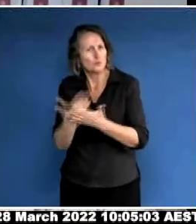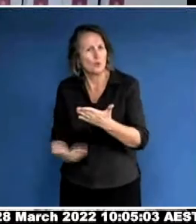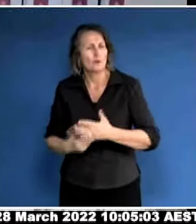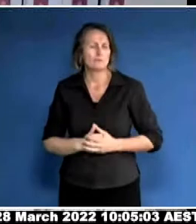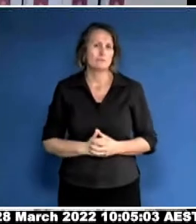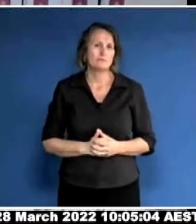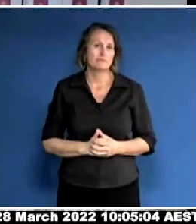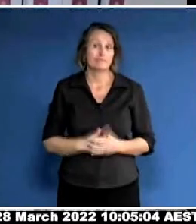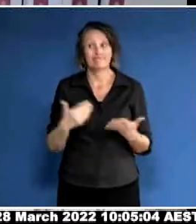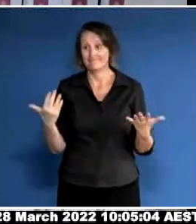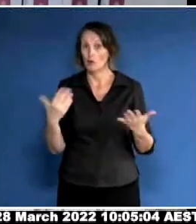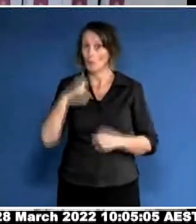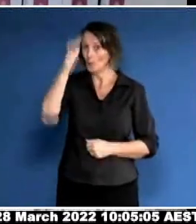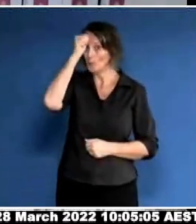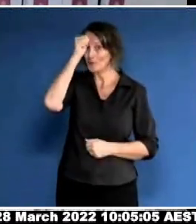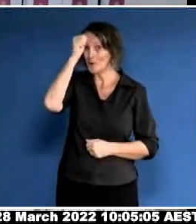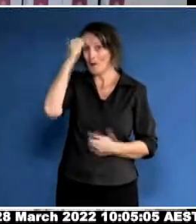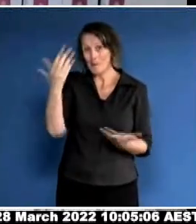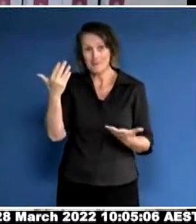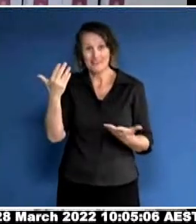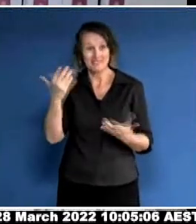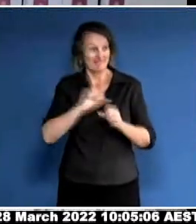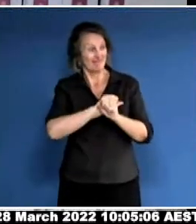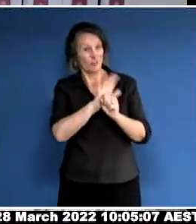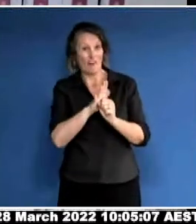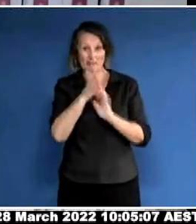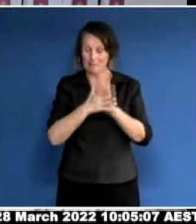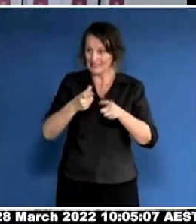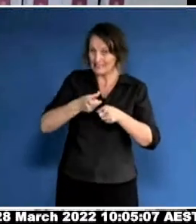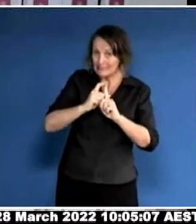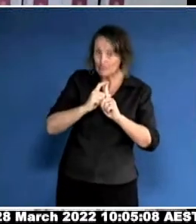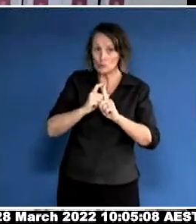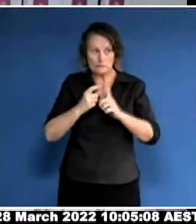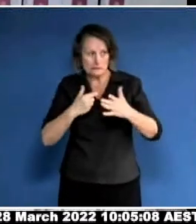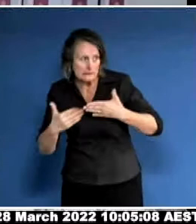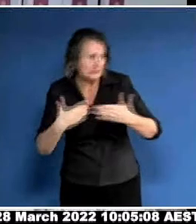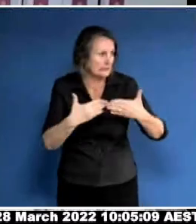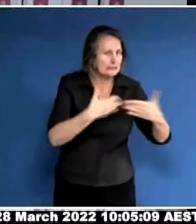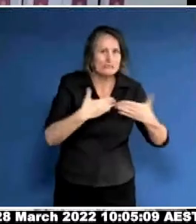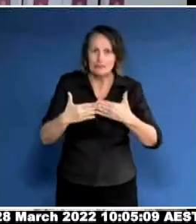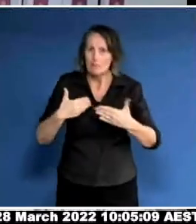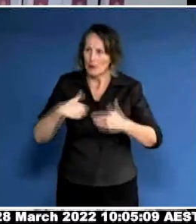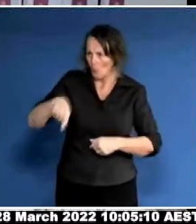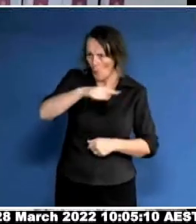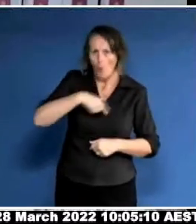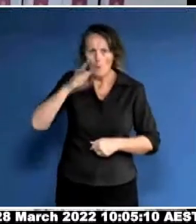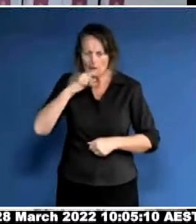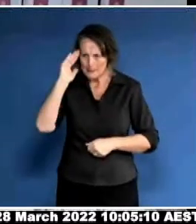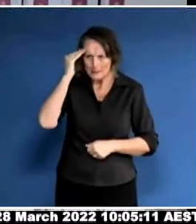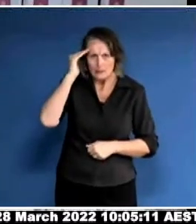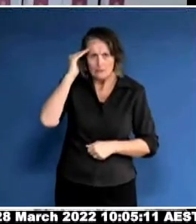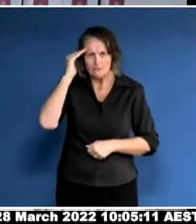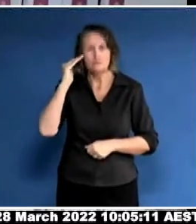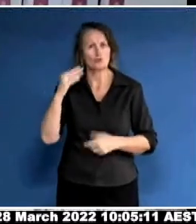logistical challenges, have been met with great determination and flexibility, for which all commissioners are particularly